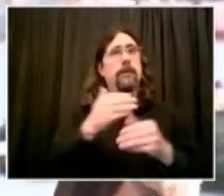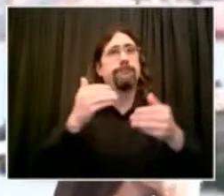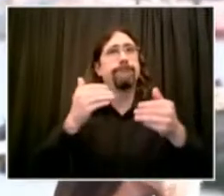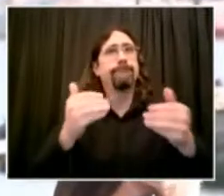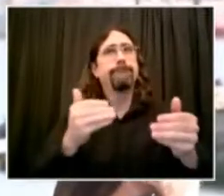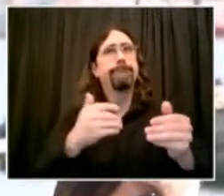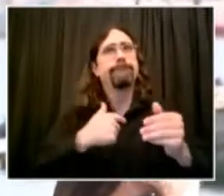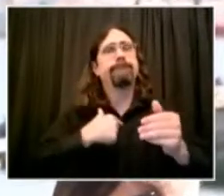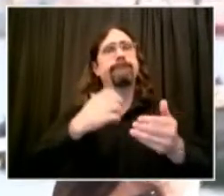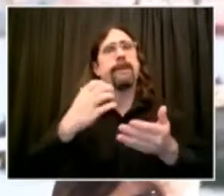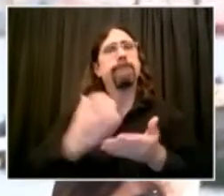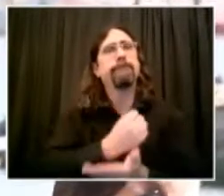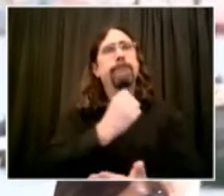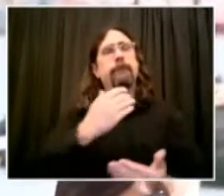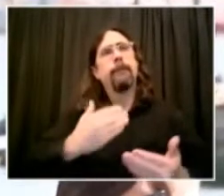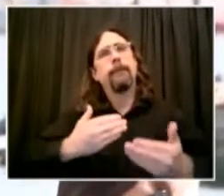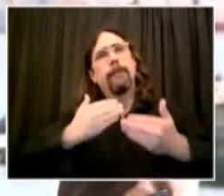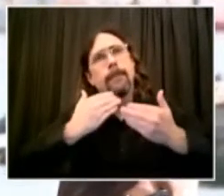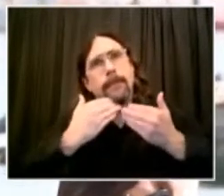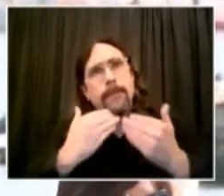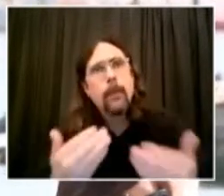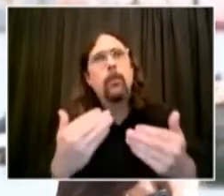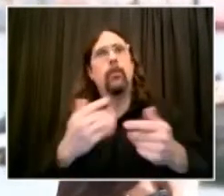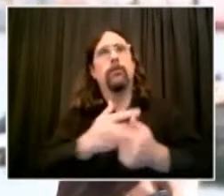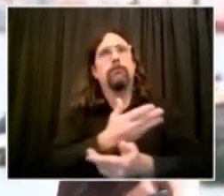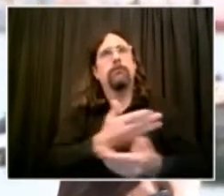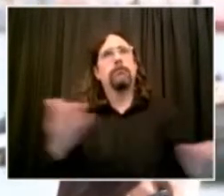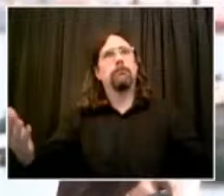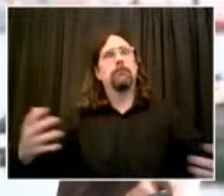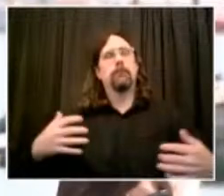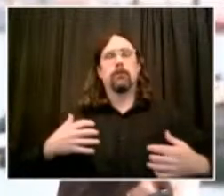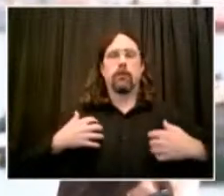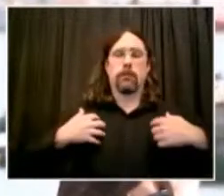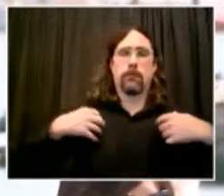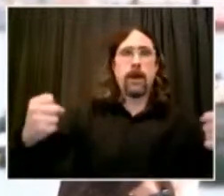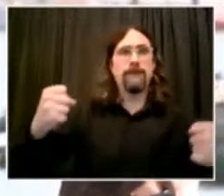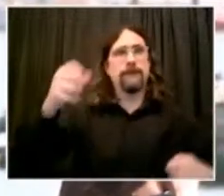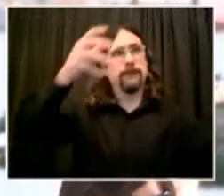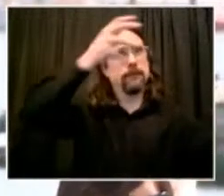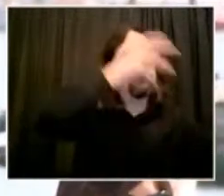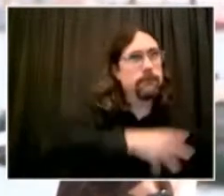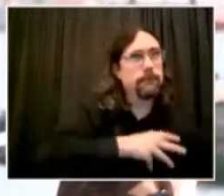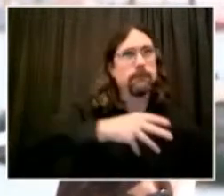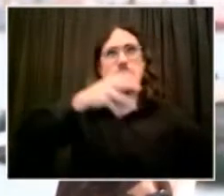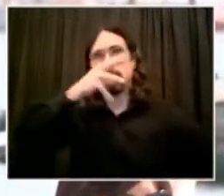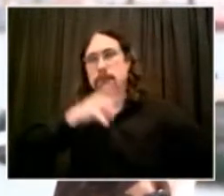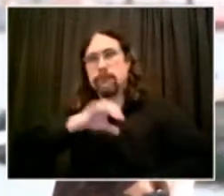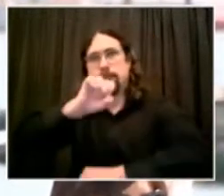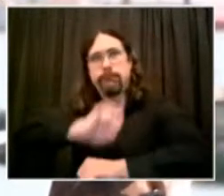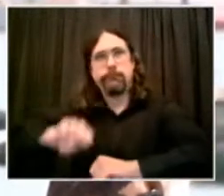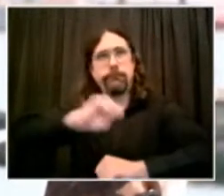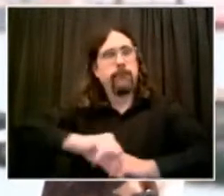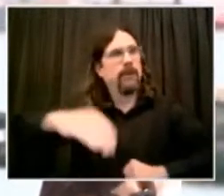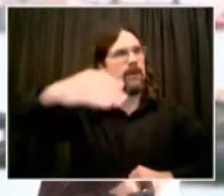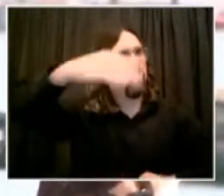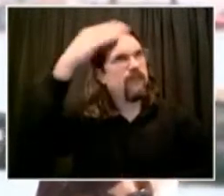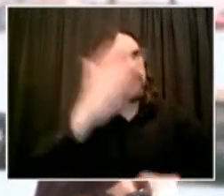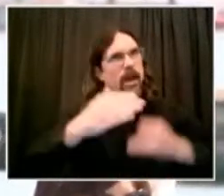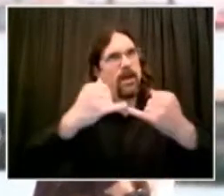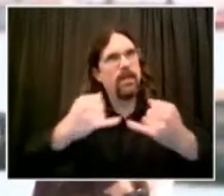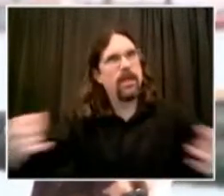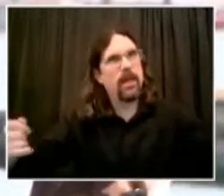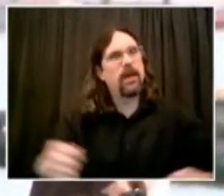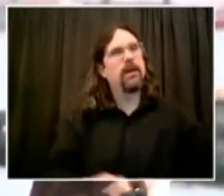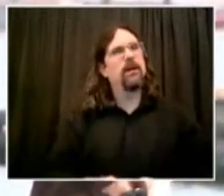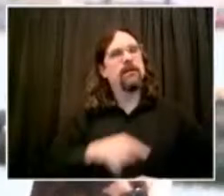front lines helping us to get to this point. Our nurses, our doctors, our first responders, our healthcare professionals, and certainly